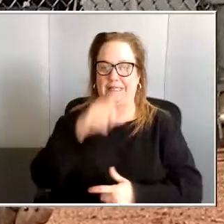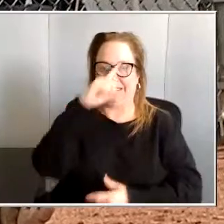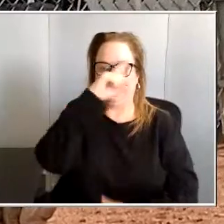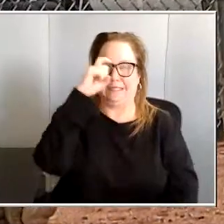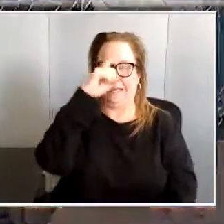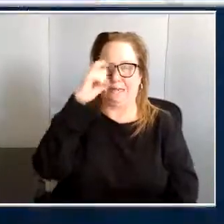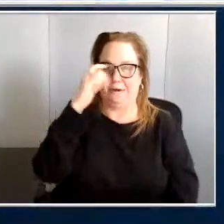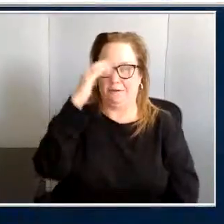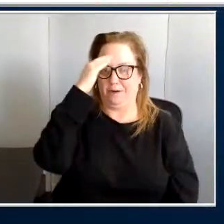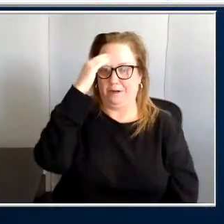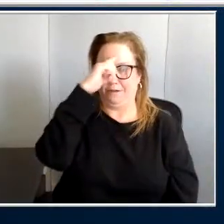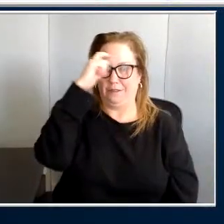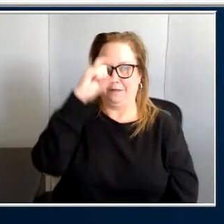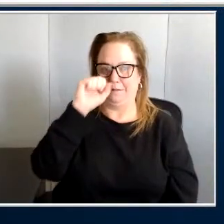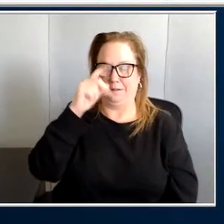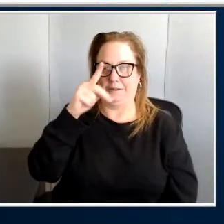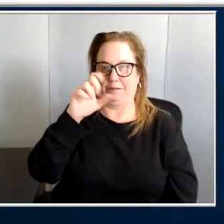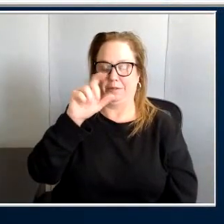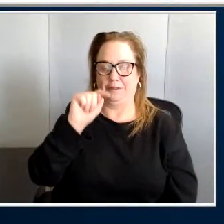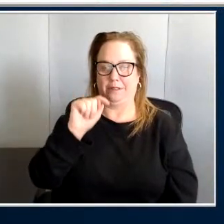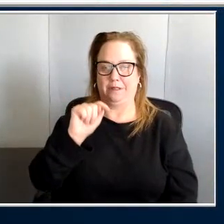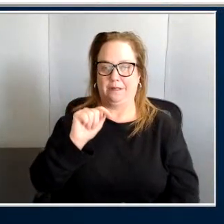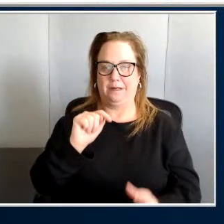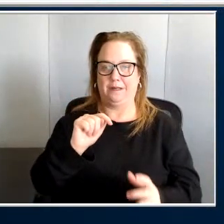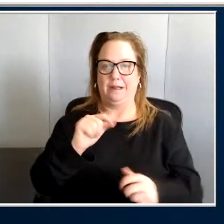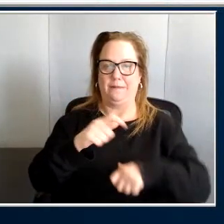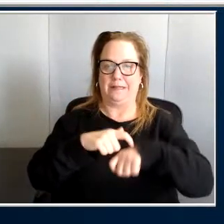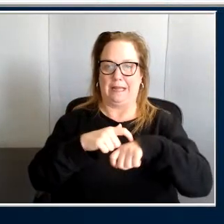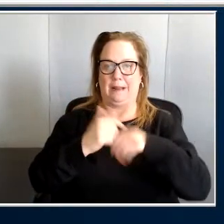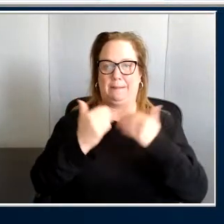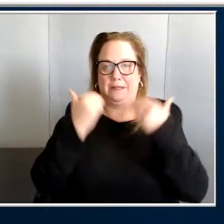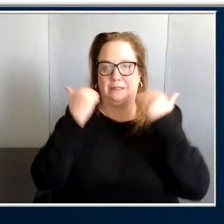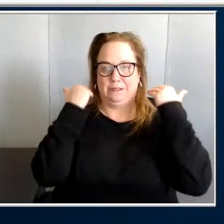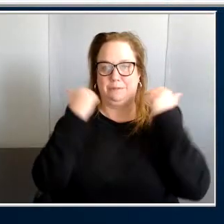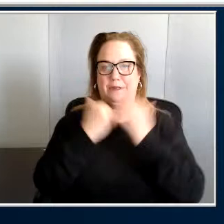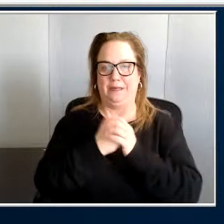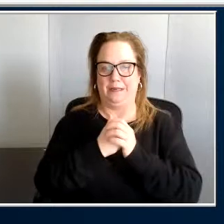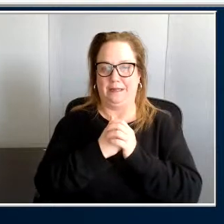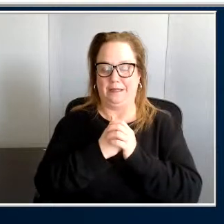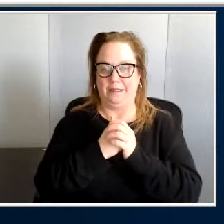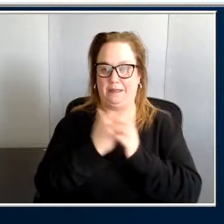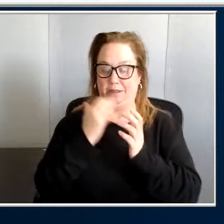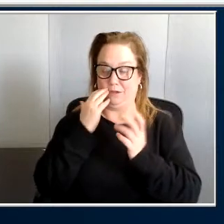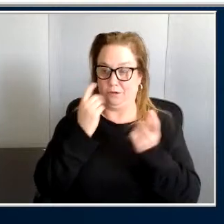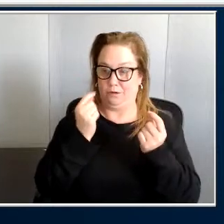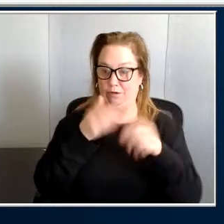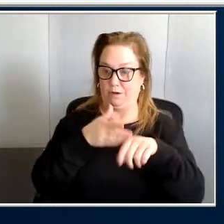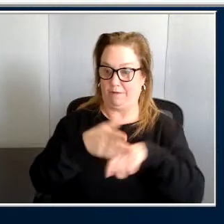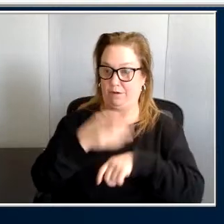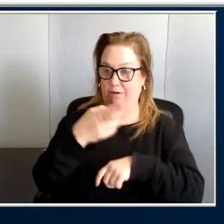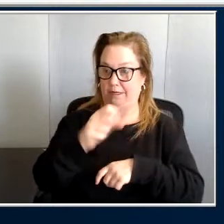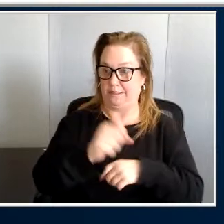those summer sports can be very time-consuming. But do you know what you want to do after high school?